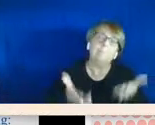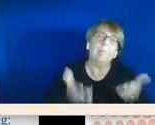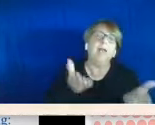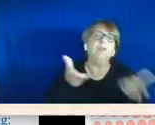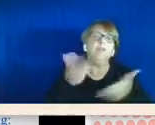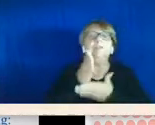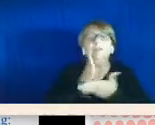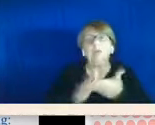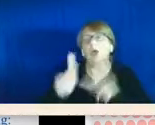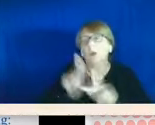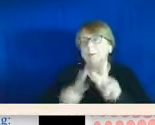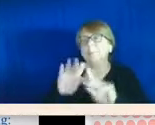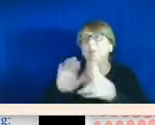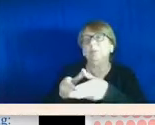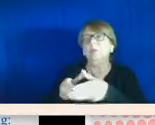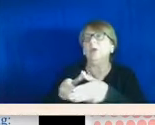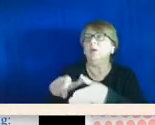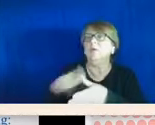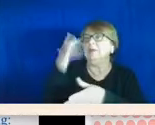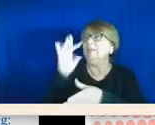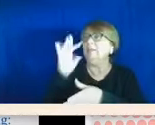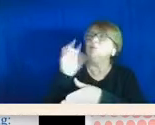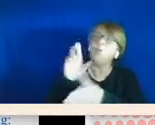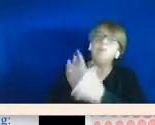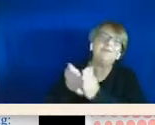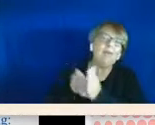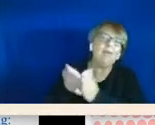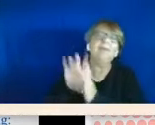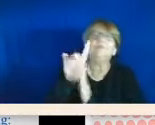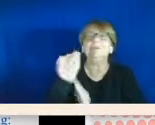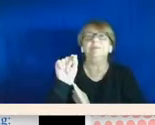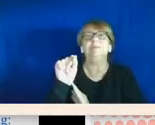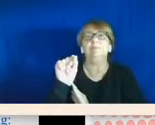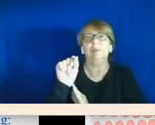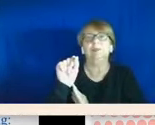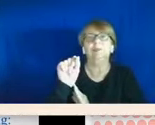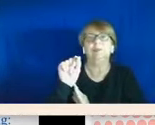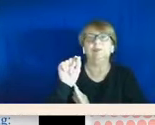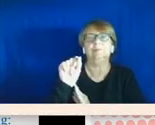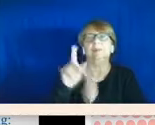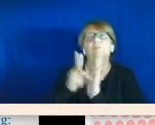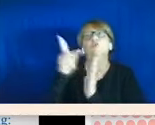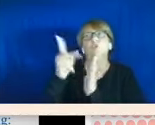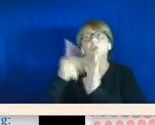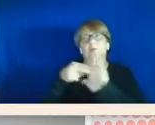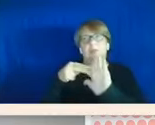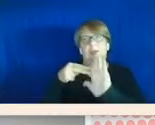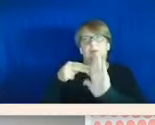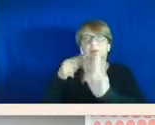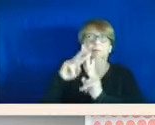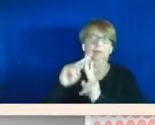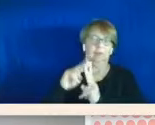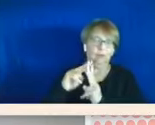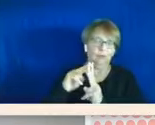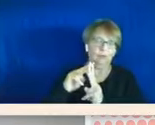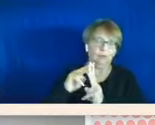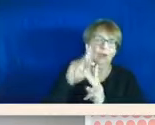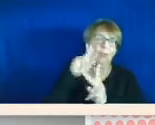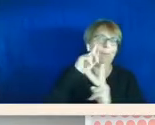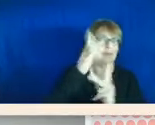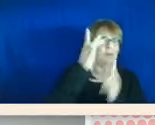have intellectual or developmental disabilities and are duly diagnosed with either a mental illness or